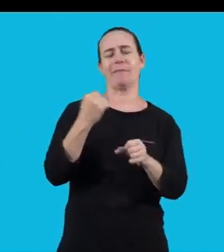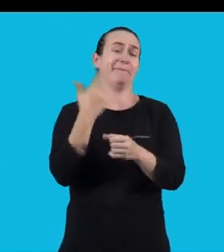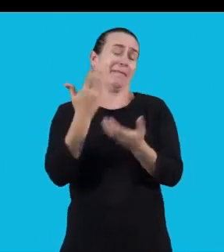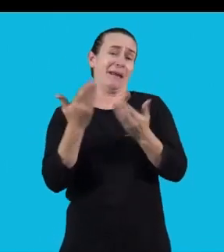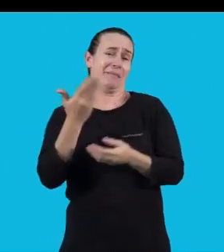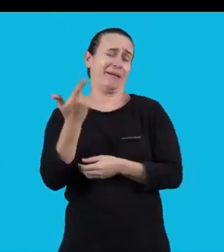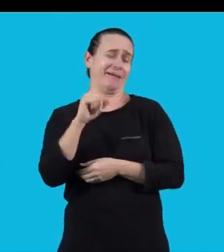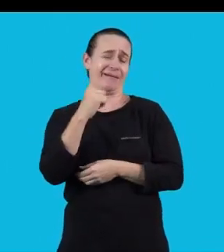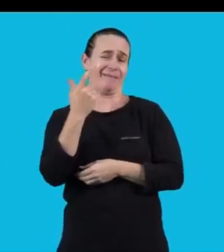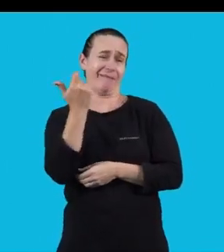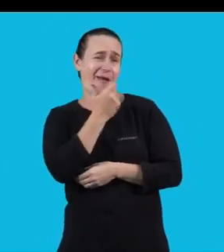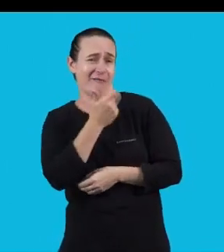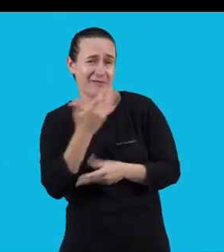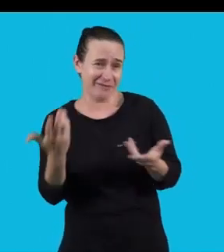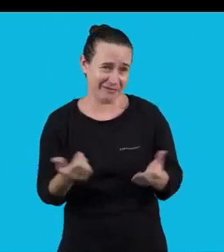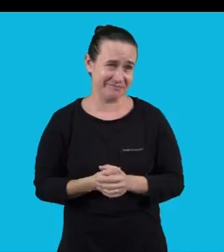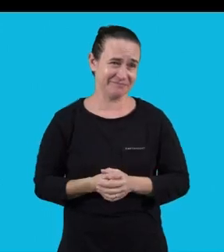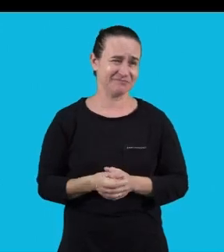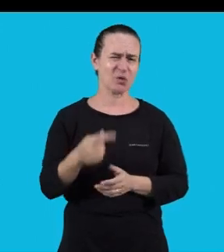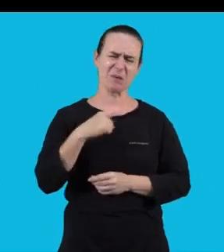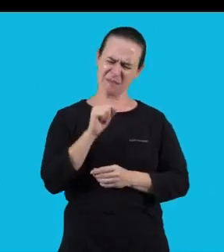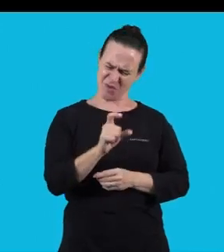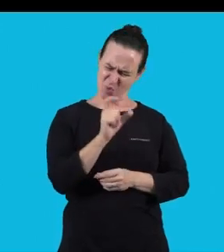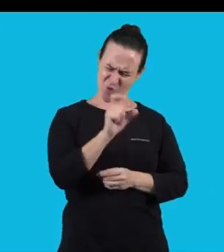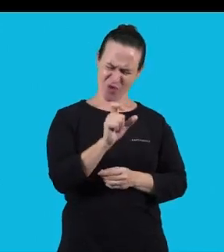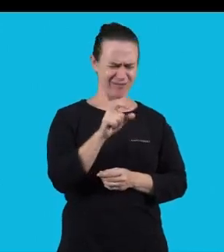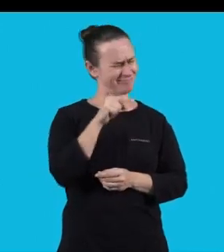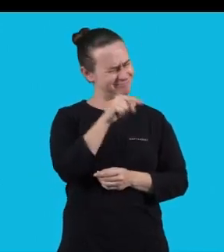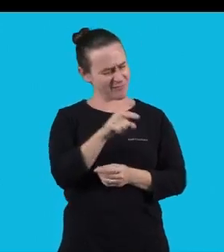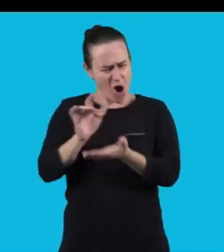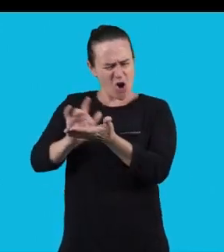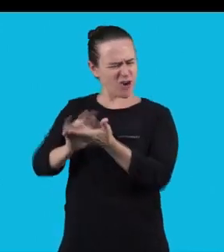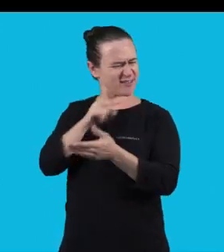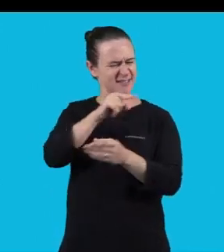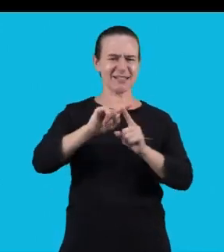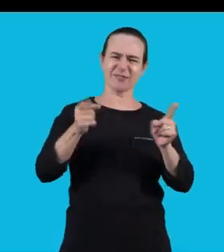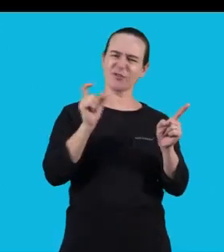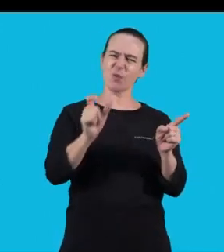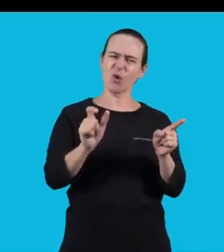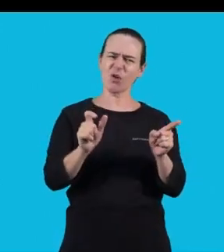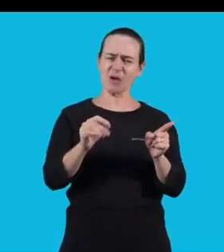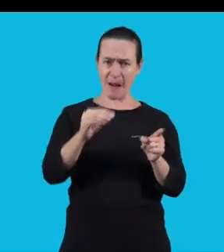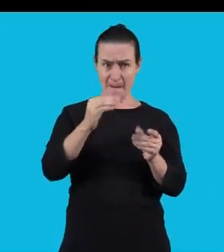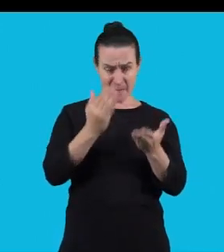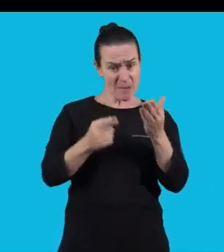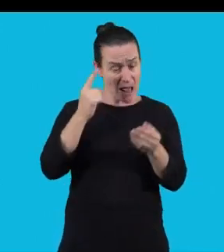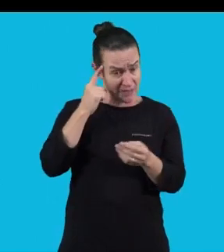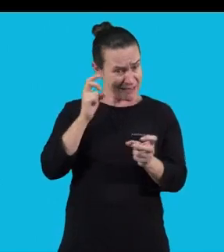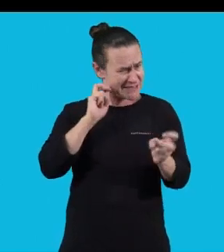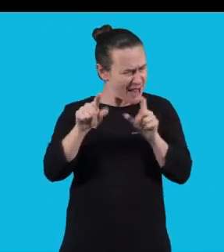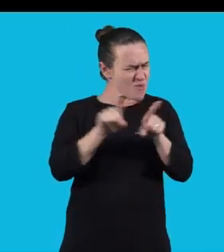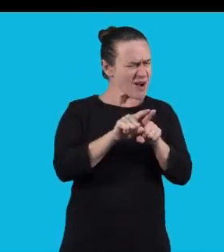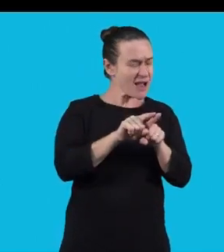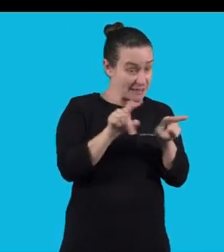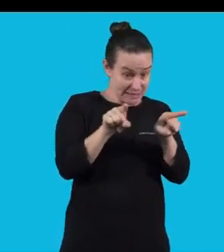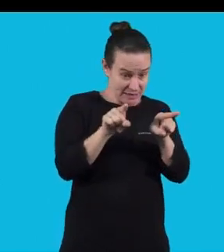humor. So look for a word that doesn't fit the context of the sentence, usually because it sounds like the right word,